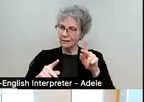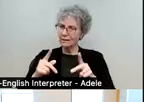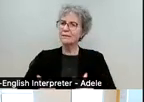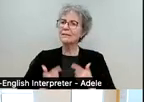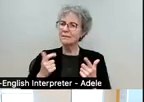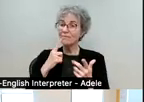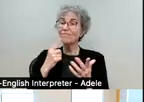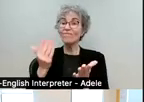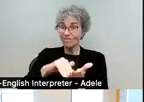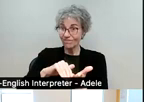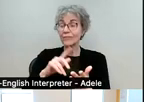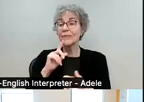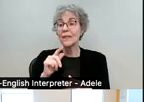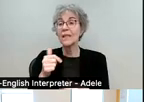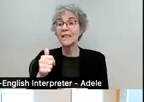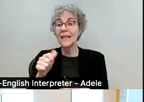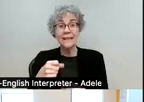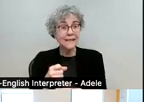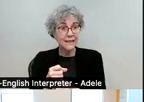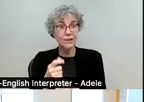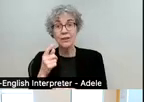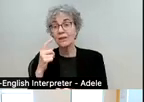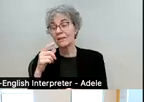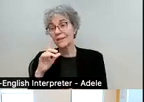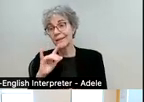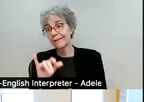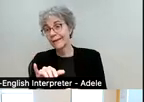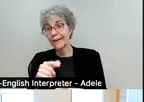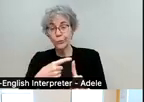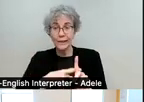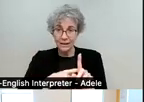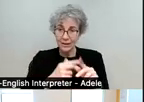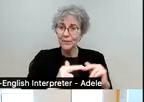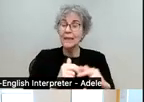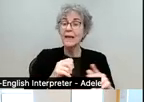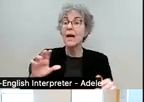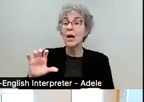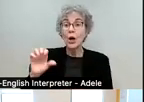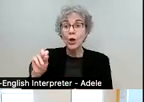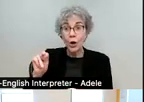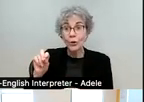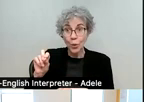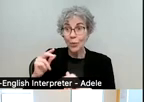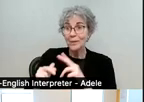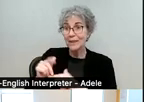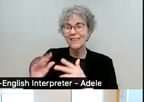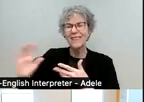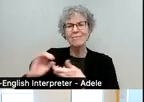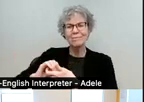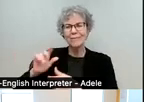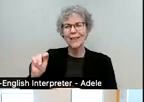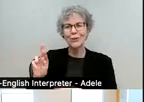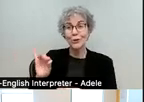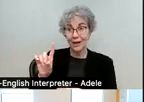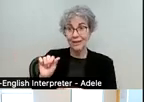tenure in the rental building, in the condominium buildings that we're doing with Tridel. In each